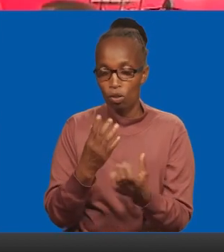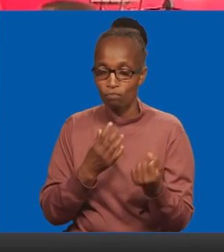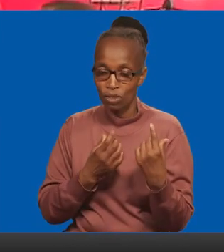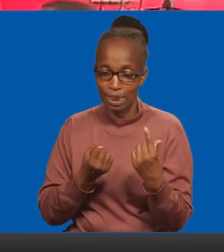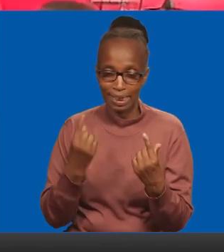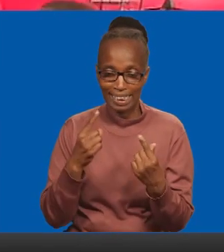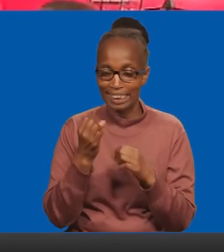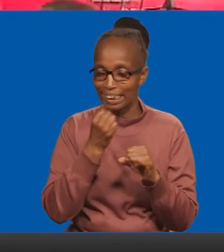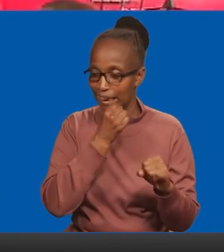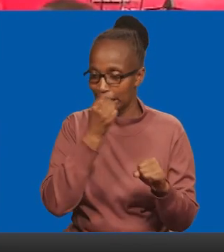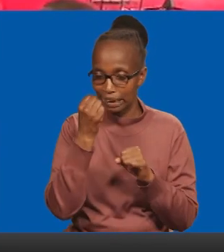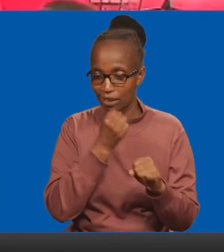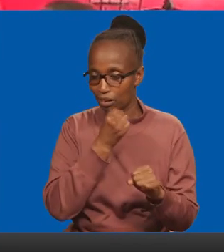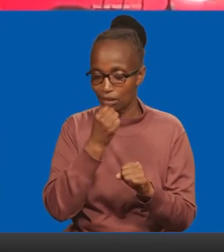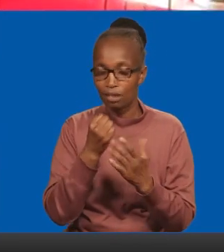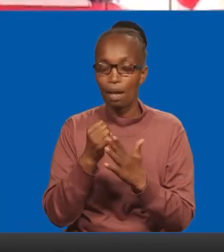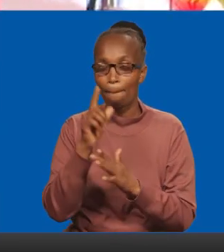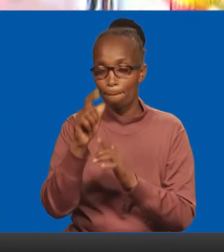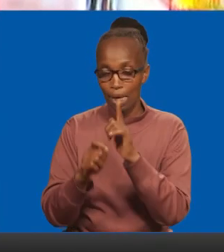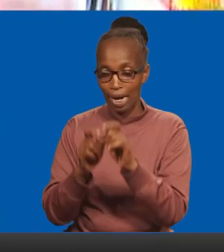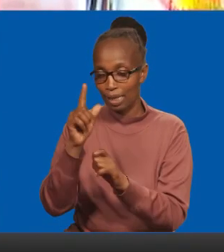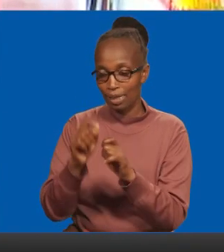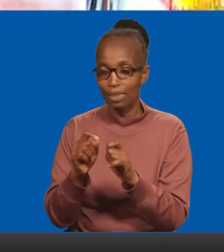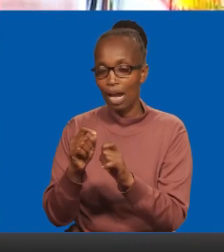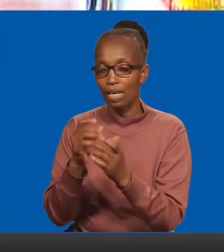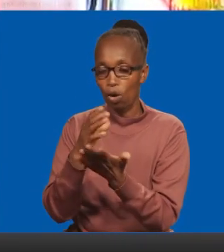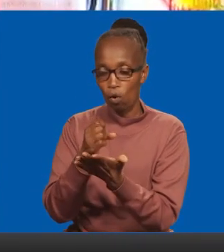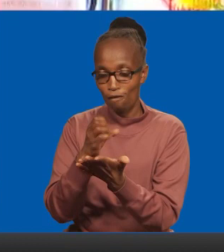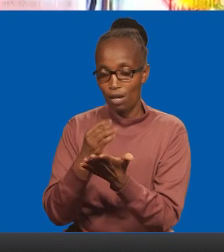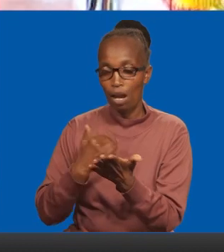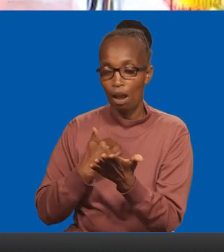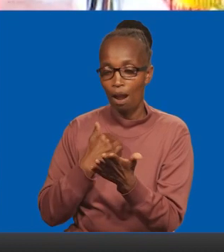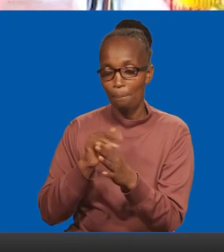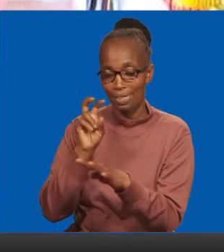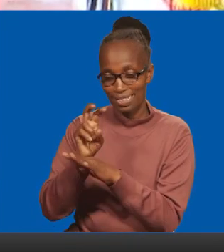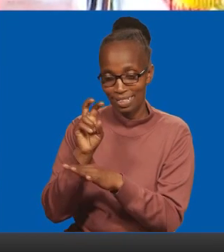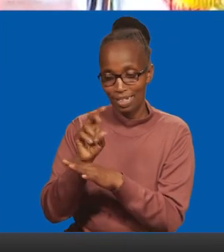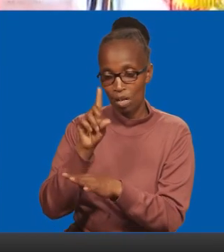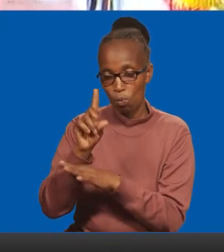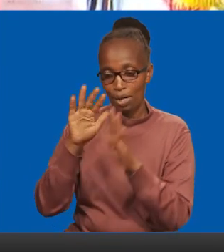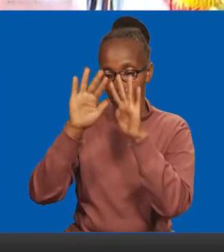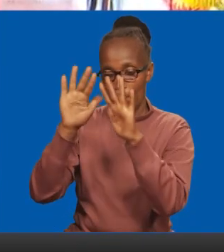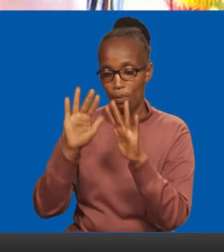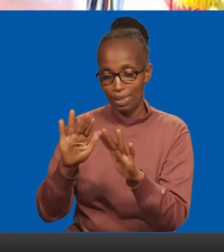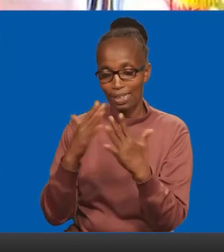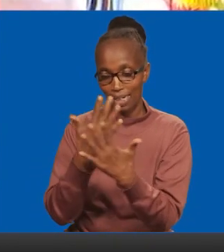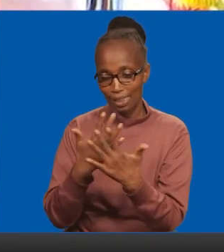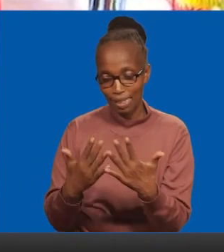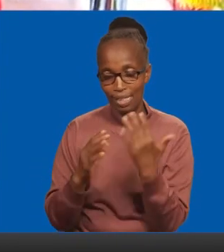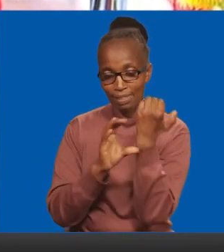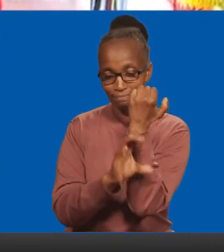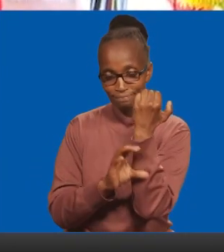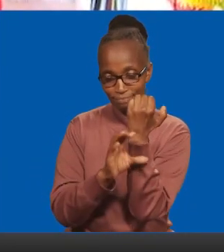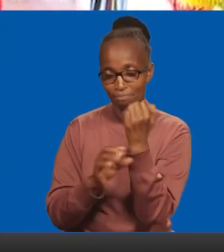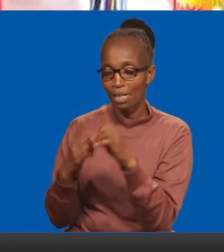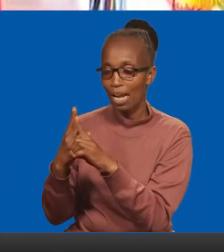chai, miwa, ufugaji wa ng'ombe wa maziwa na pia kahawa umeonekana kama nguzo muhimu katika ukuaji wa uchumi